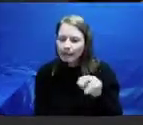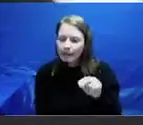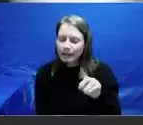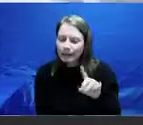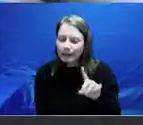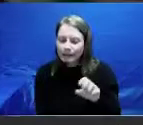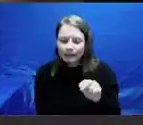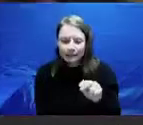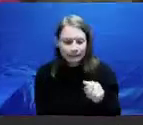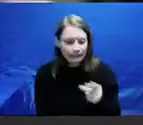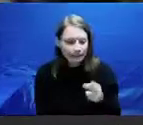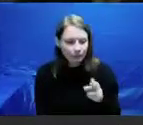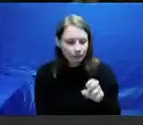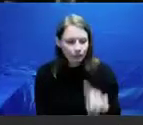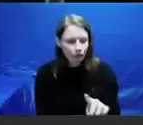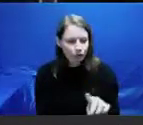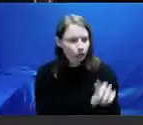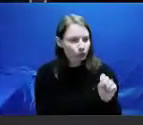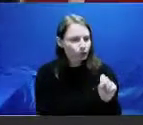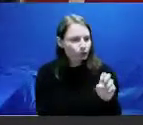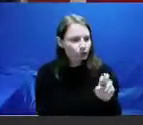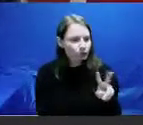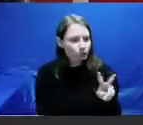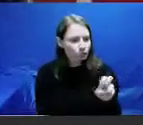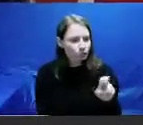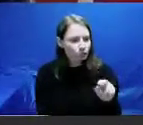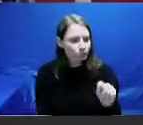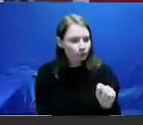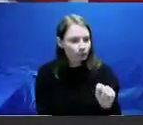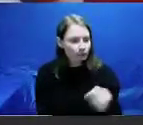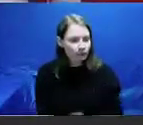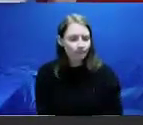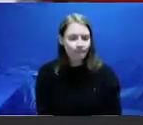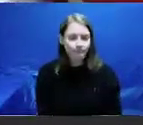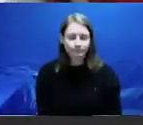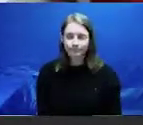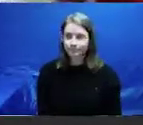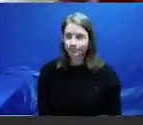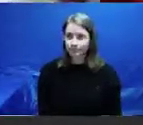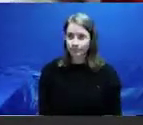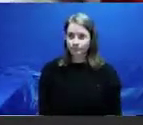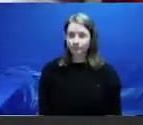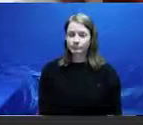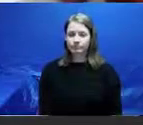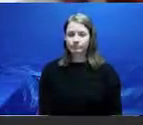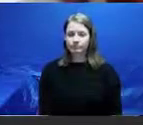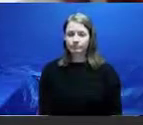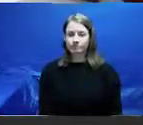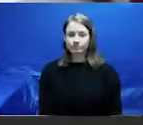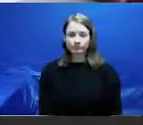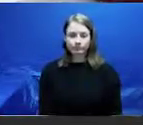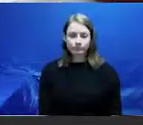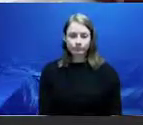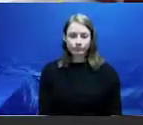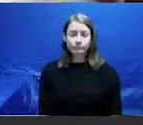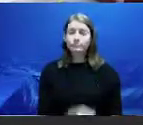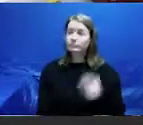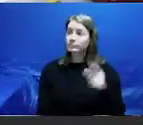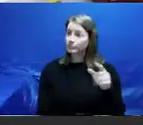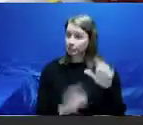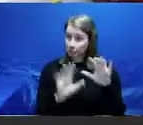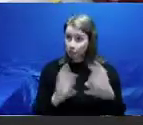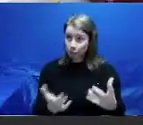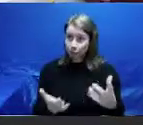At this point, Jennifer has the students discuss the word in small groups, then send one rep to the front of the class to report